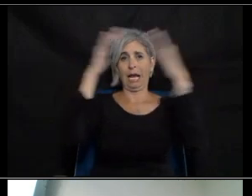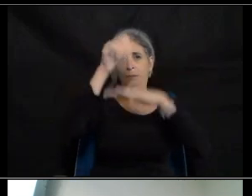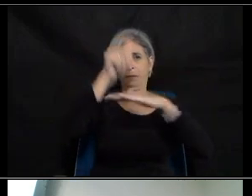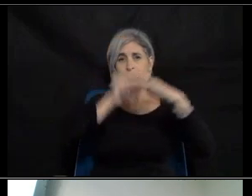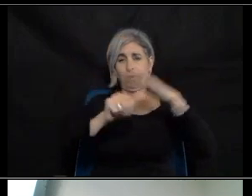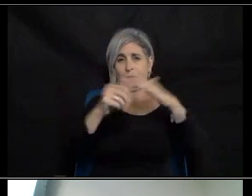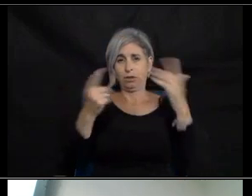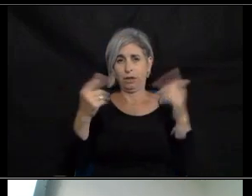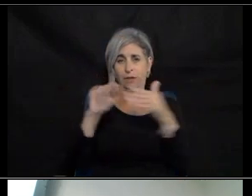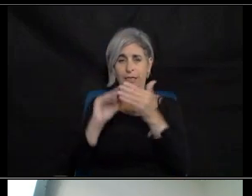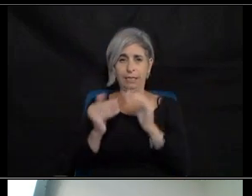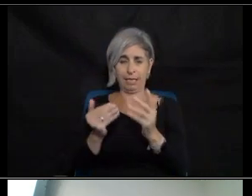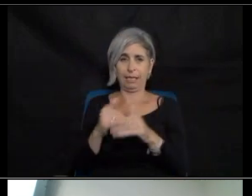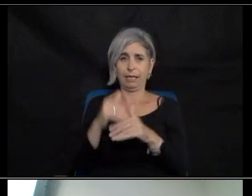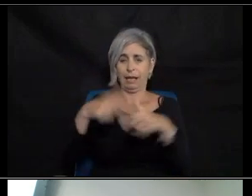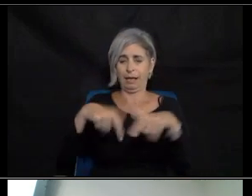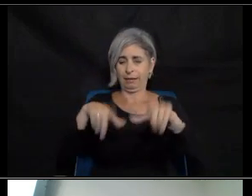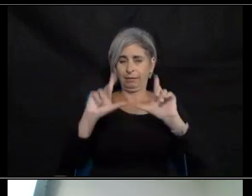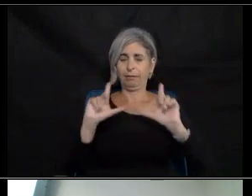slide.